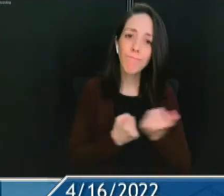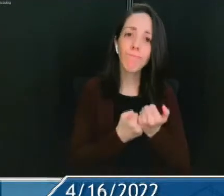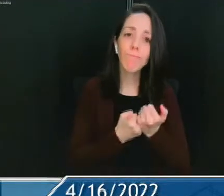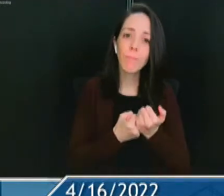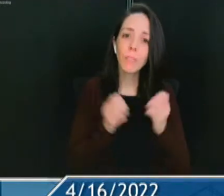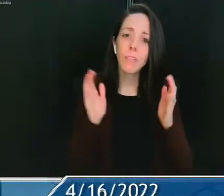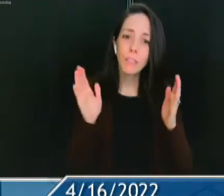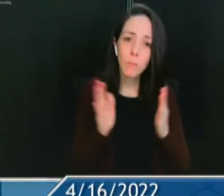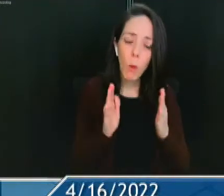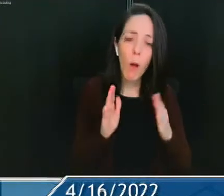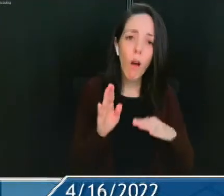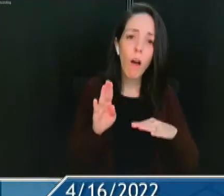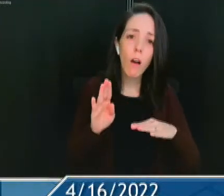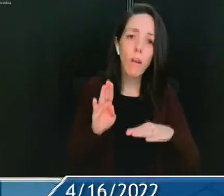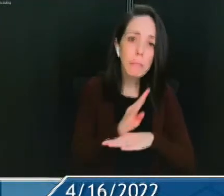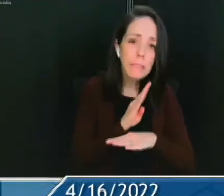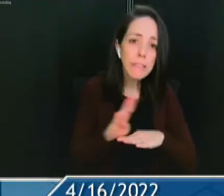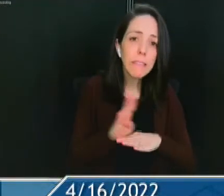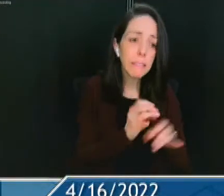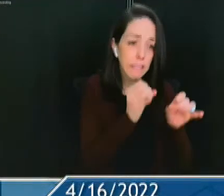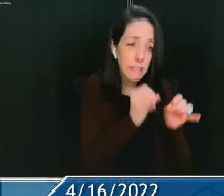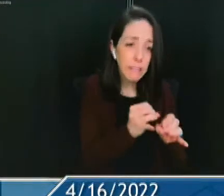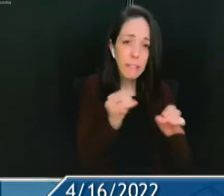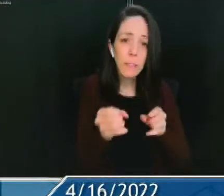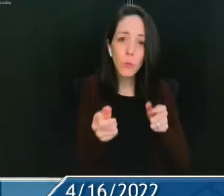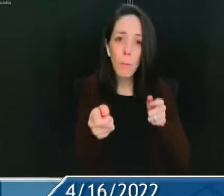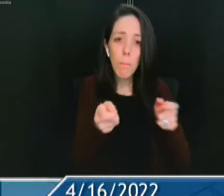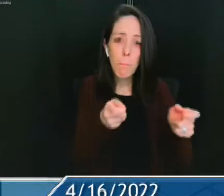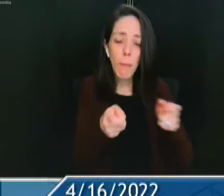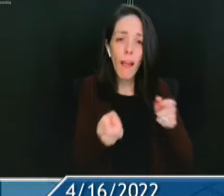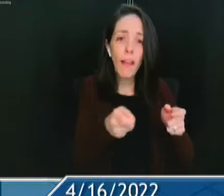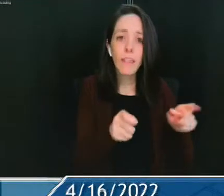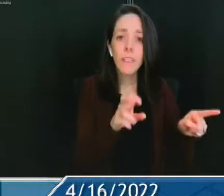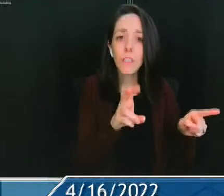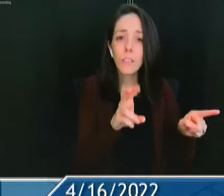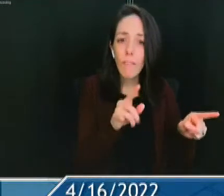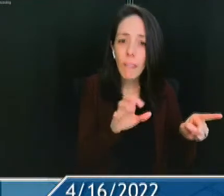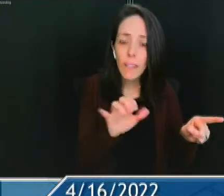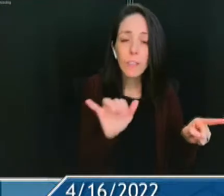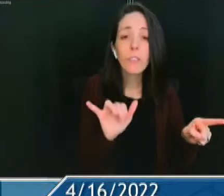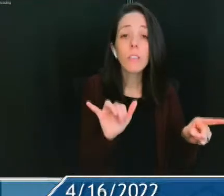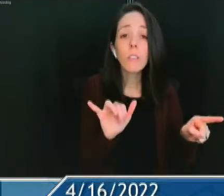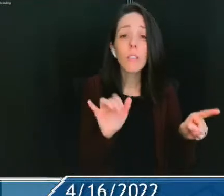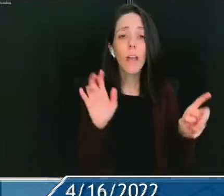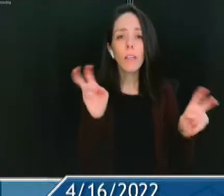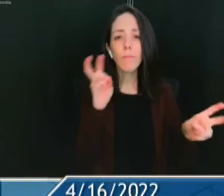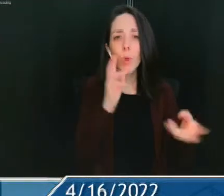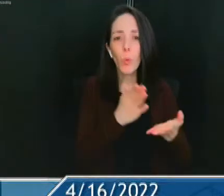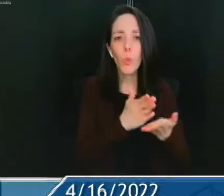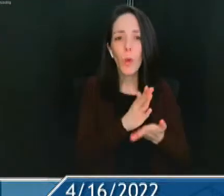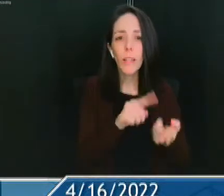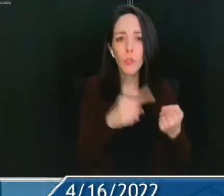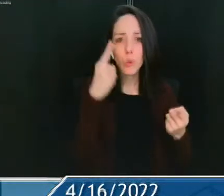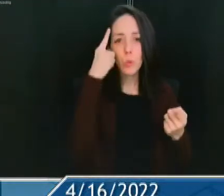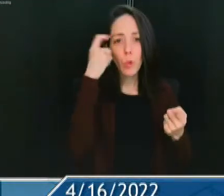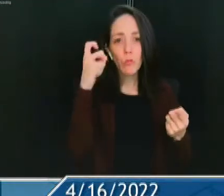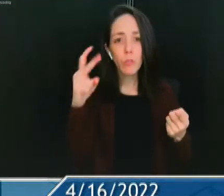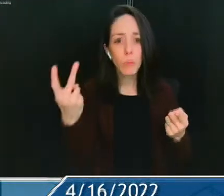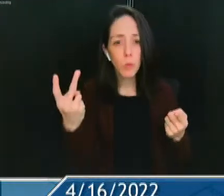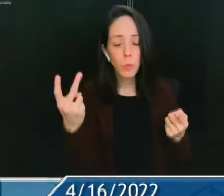small, individually managed villages like Right to Dream 2 and Dignity Village, and